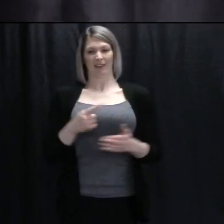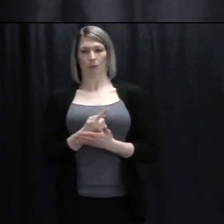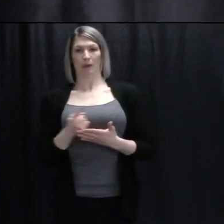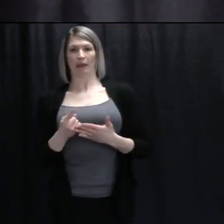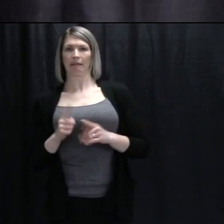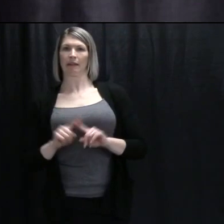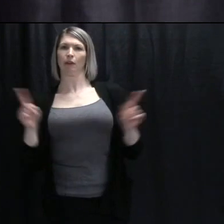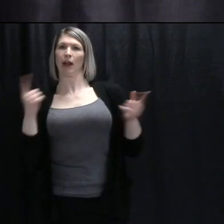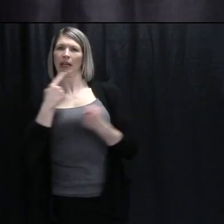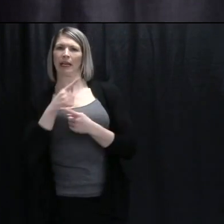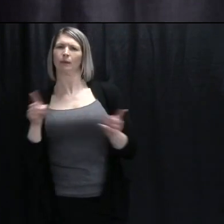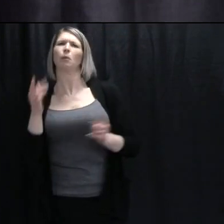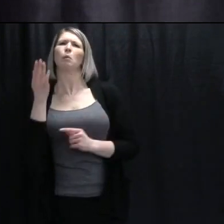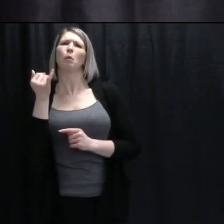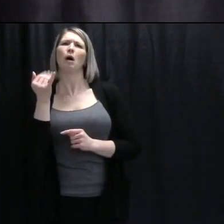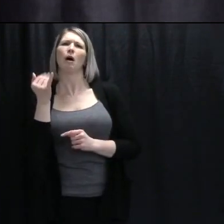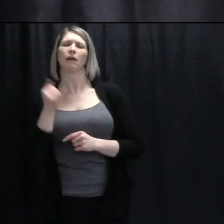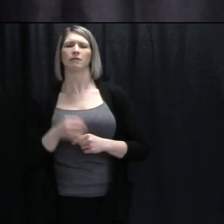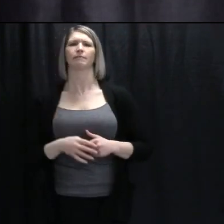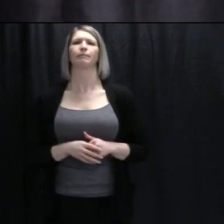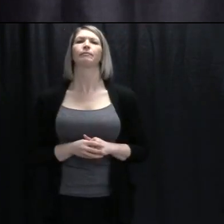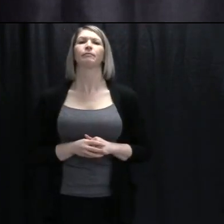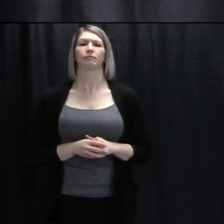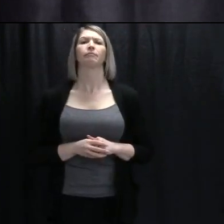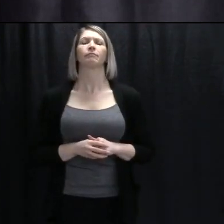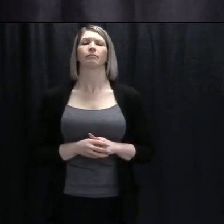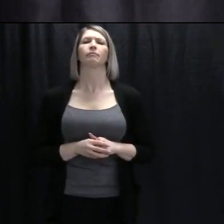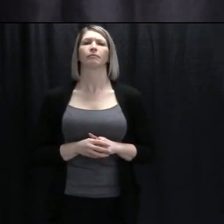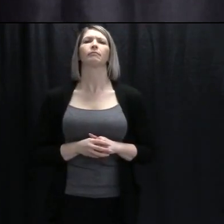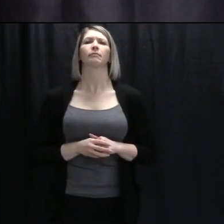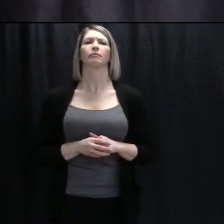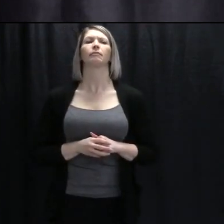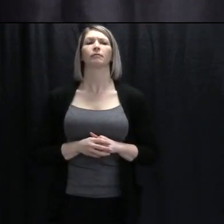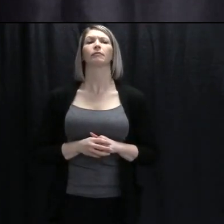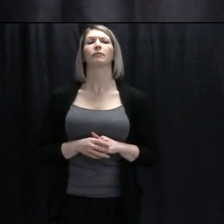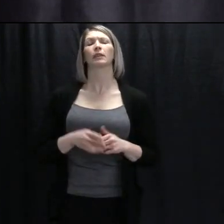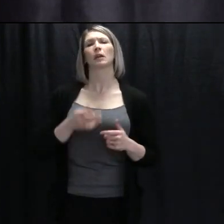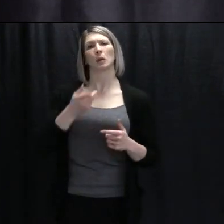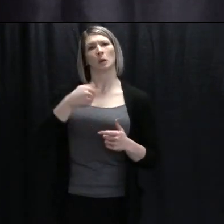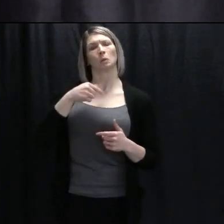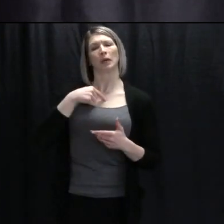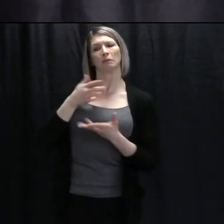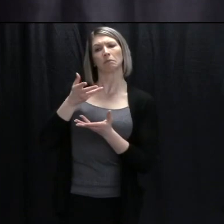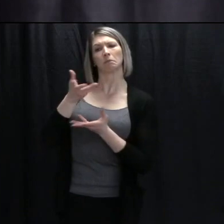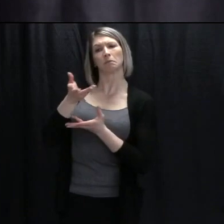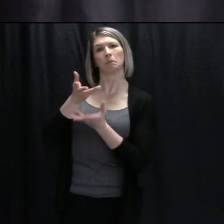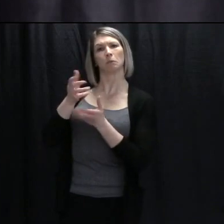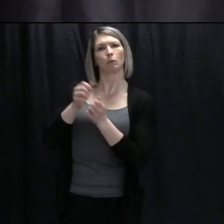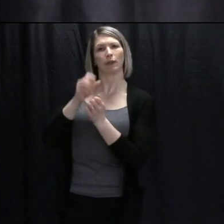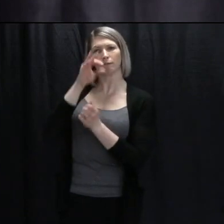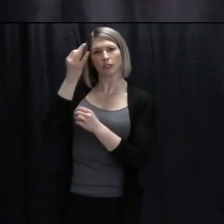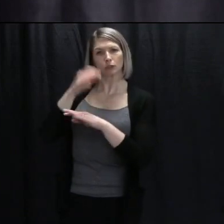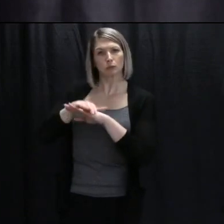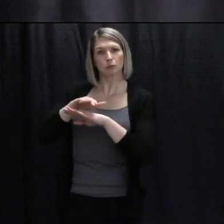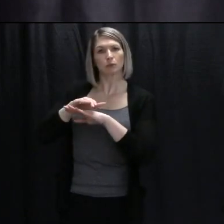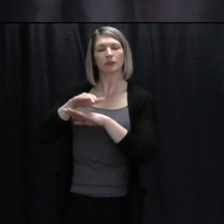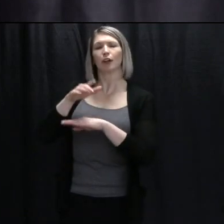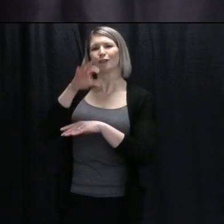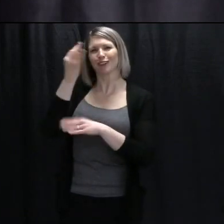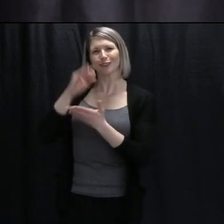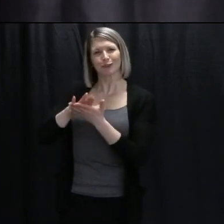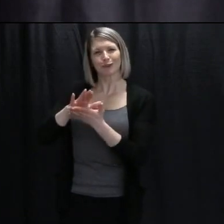to, we've had ongoing conversations with certainly the Francophone School Board and NLTA,